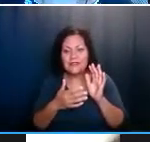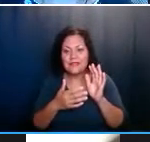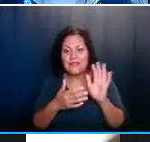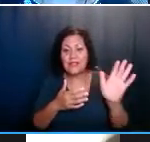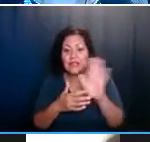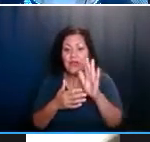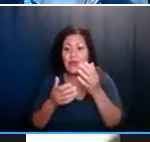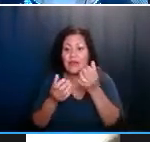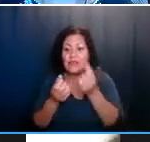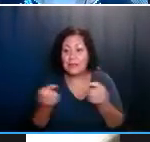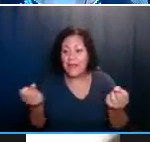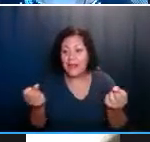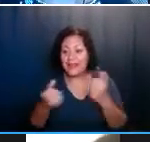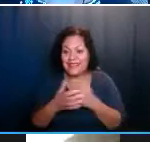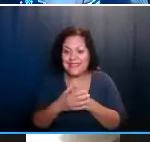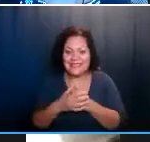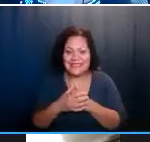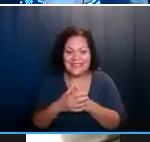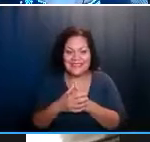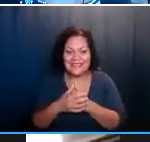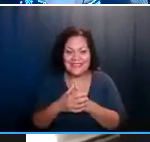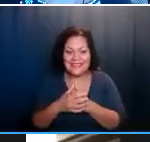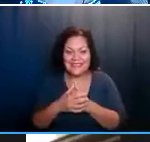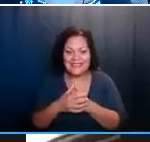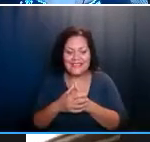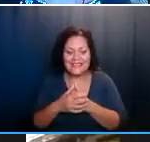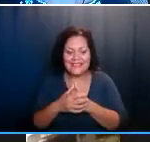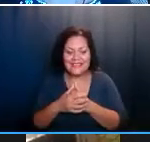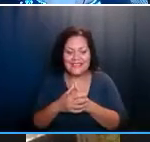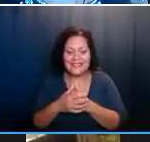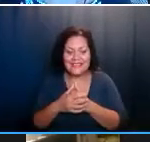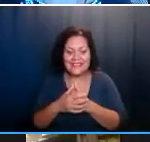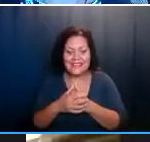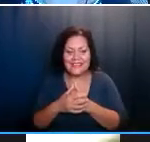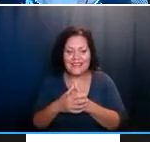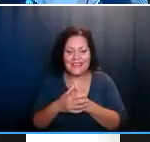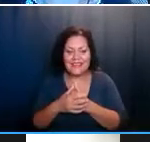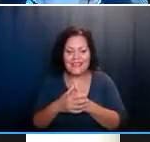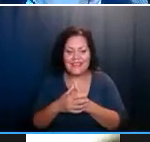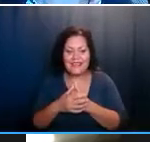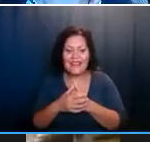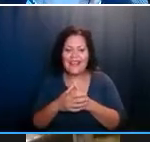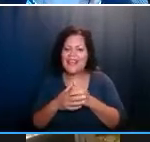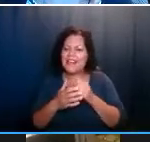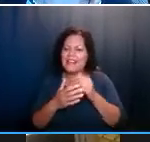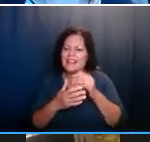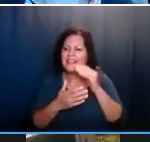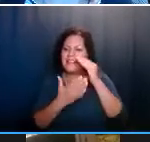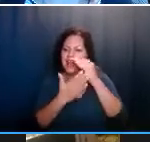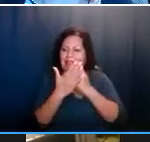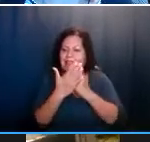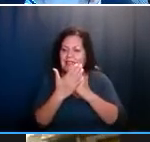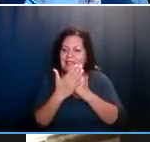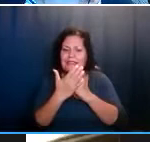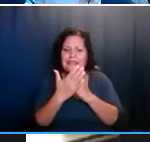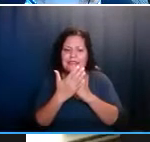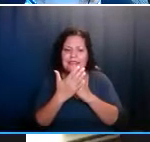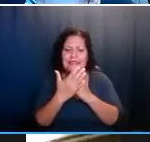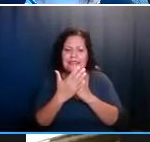supplies, which are listed, I think they're listed in the meetup.